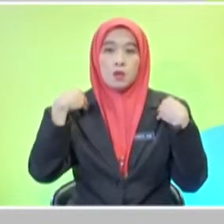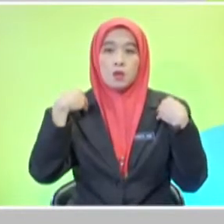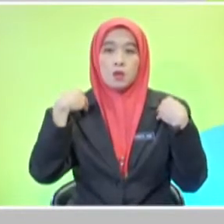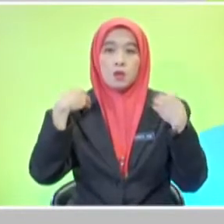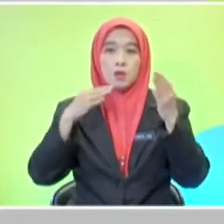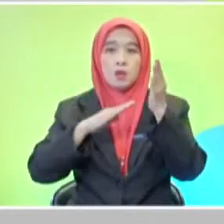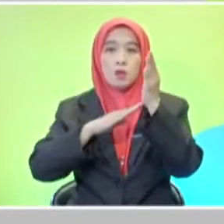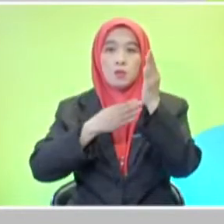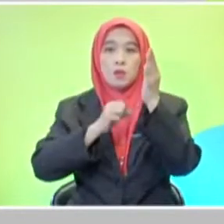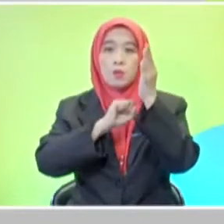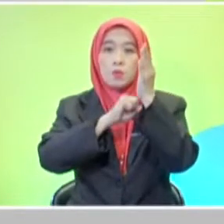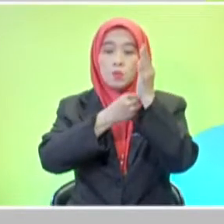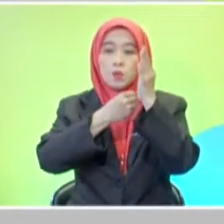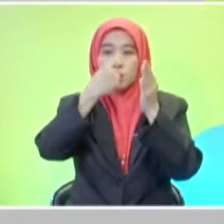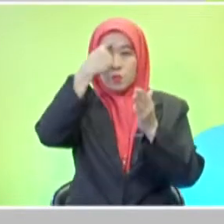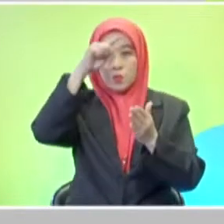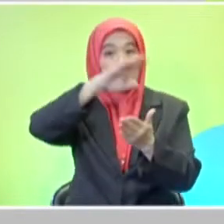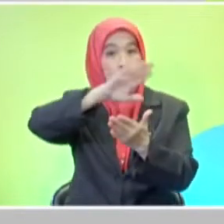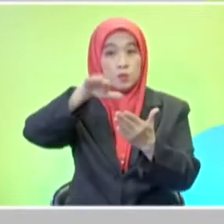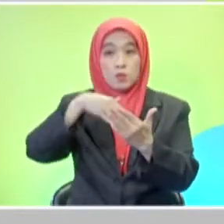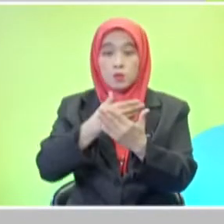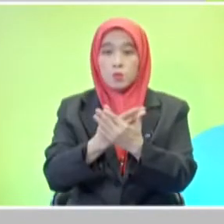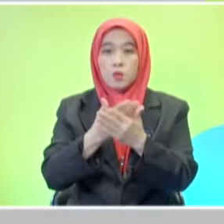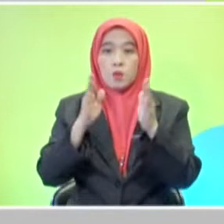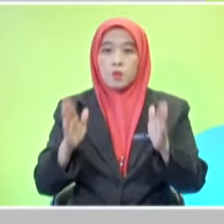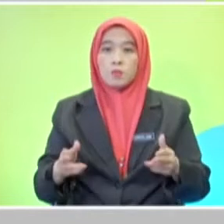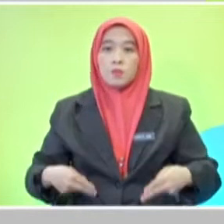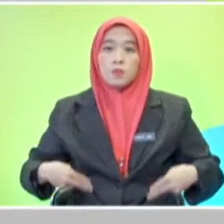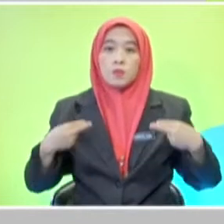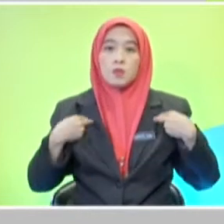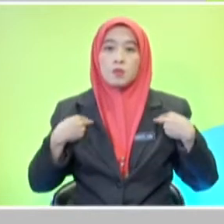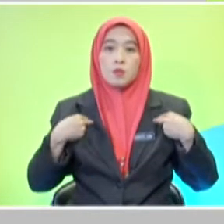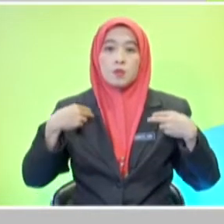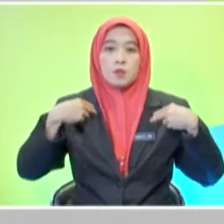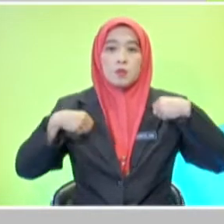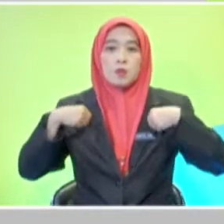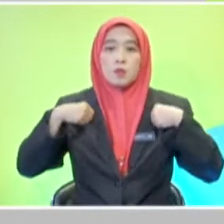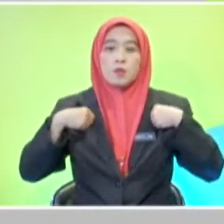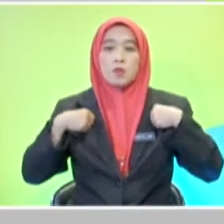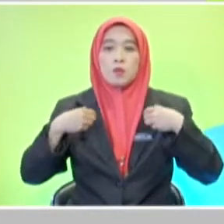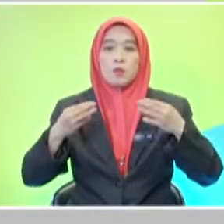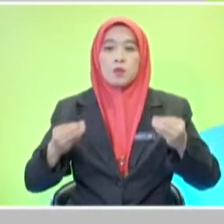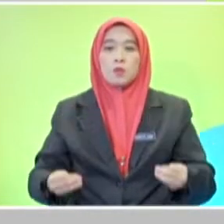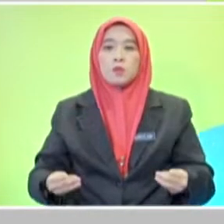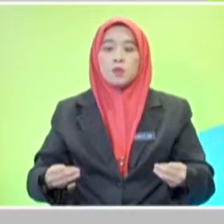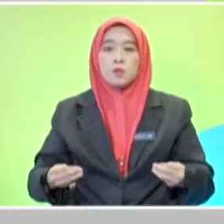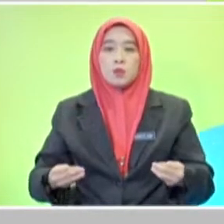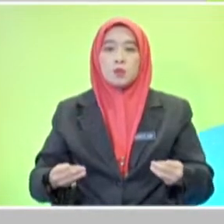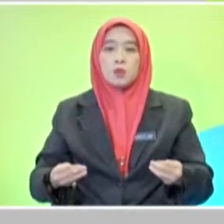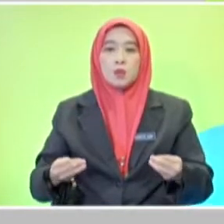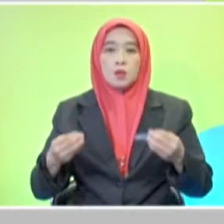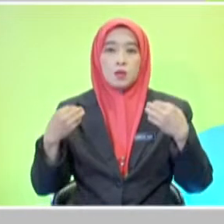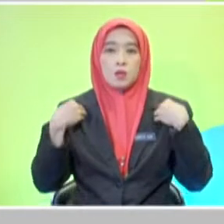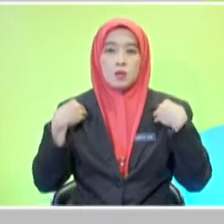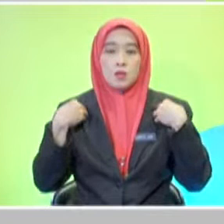is important for the plants, animals, and also humans. So, competition will definitely occur between